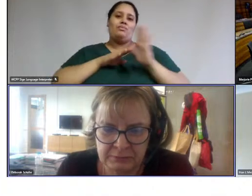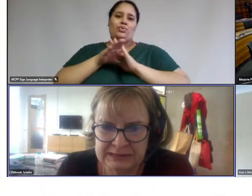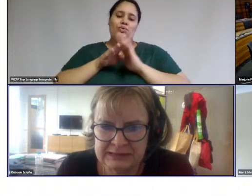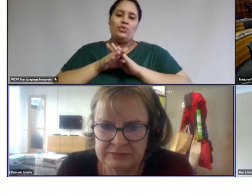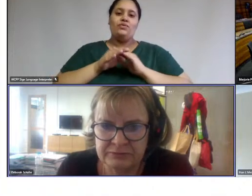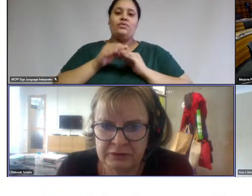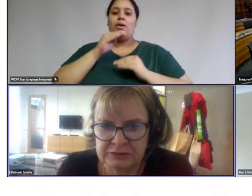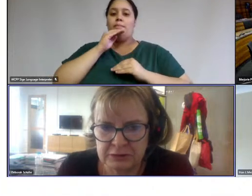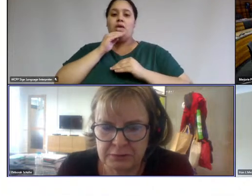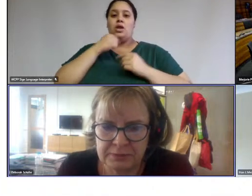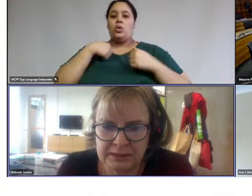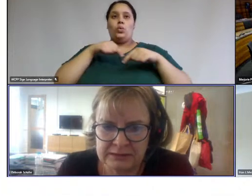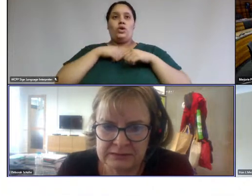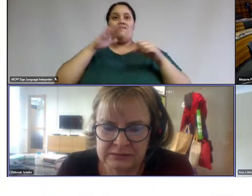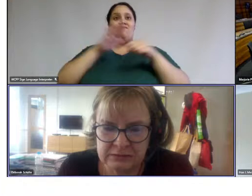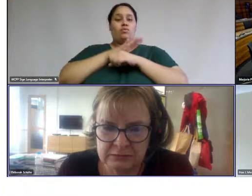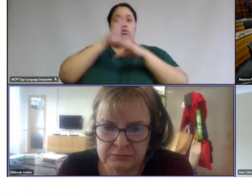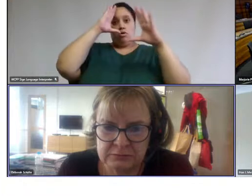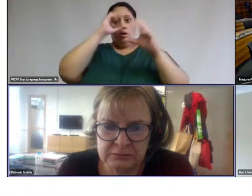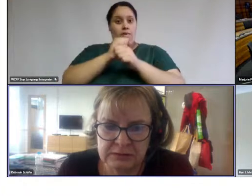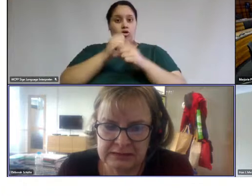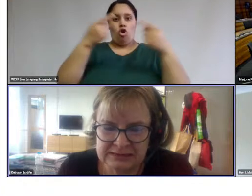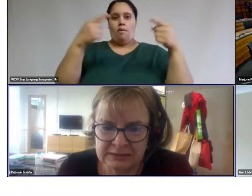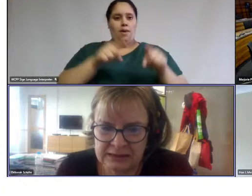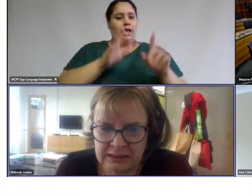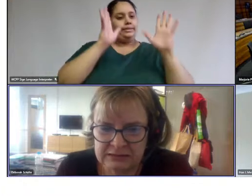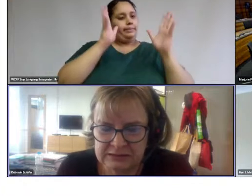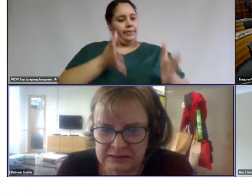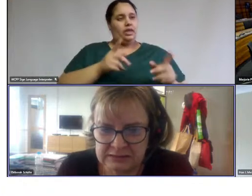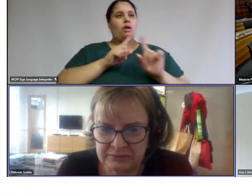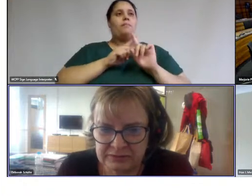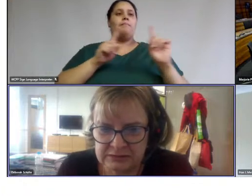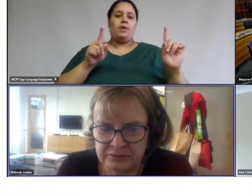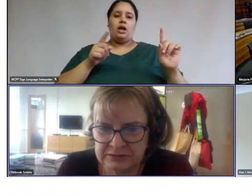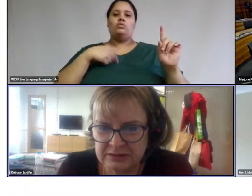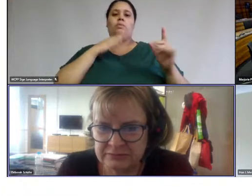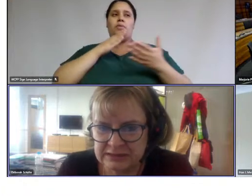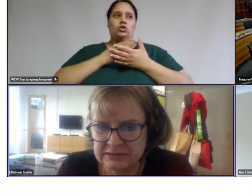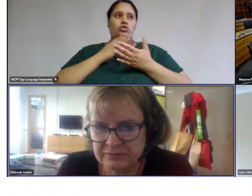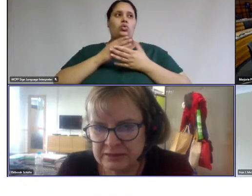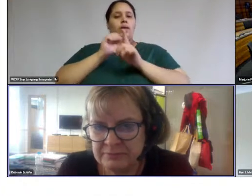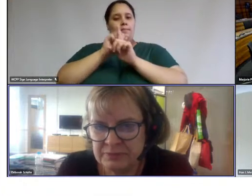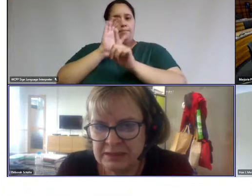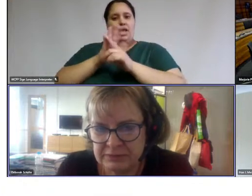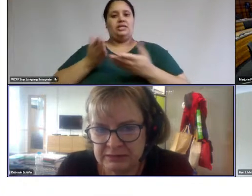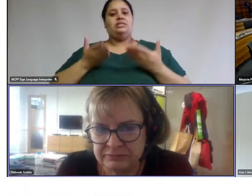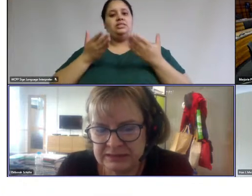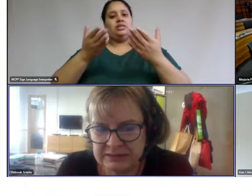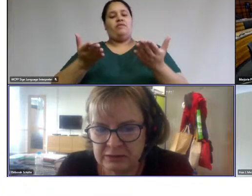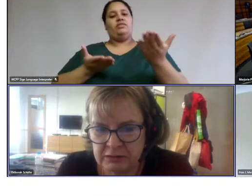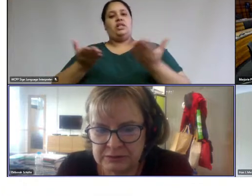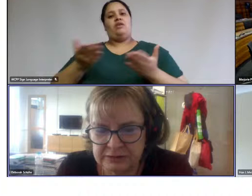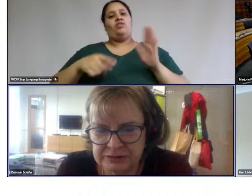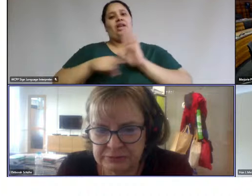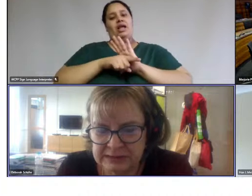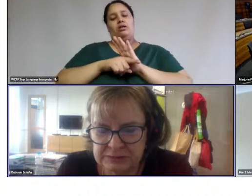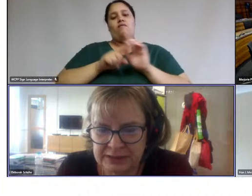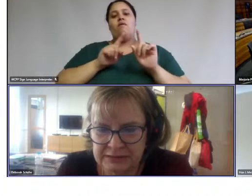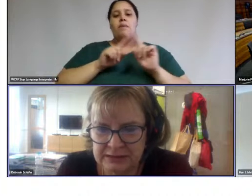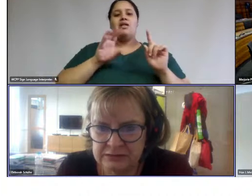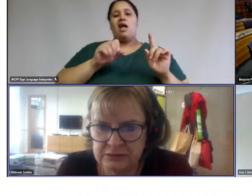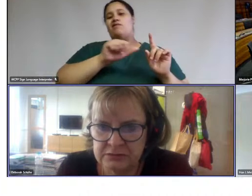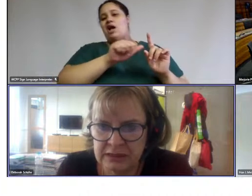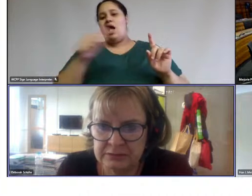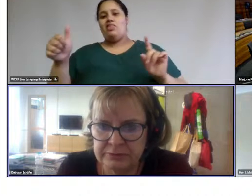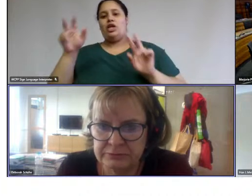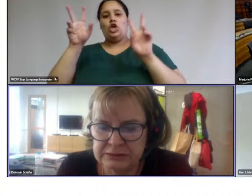Not completely focused on compliance, to the extent that it actually does affect service delivery negatively. But obviously there are also issues we need to